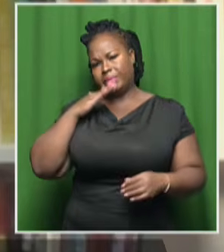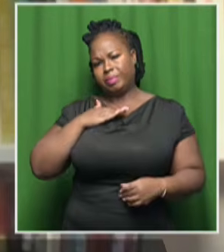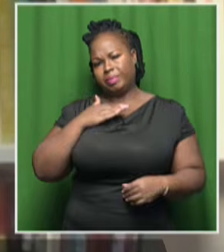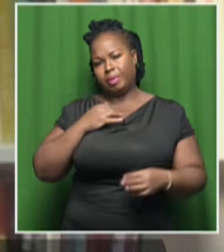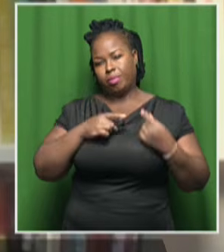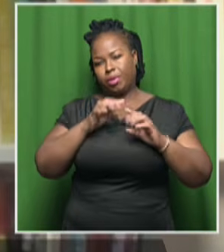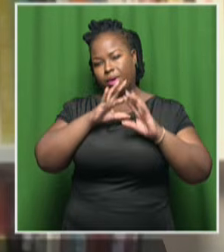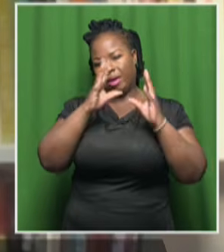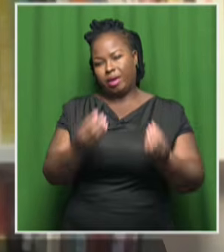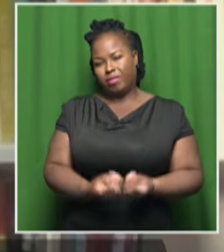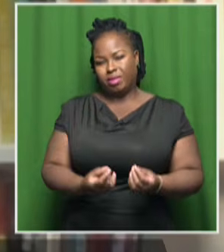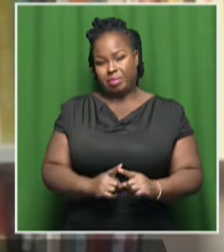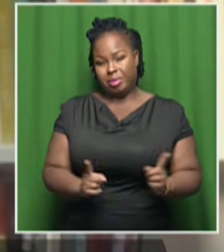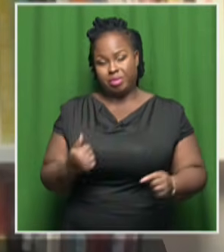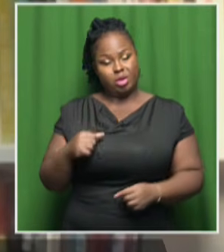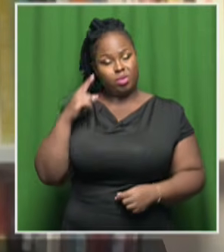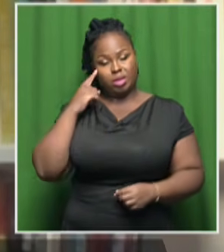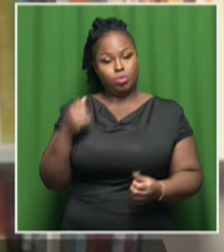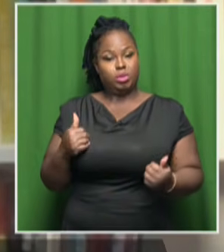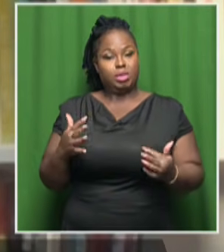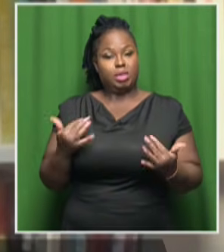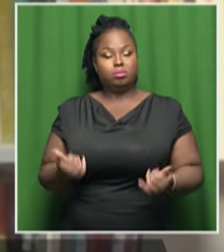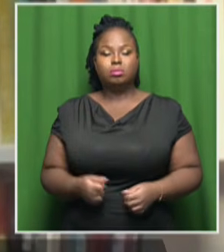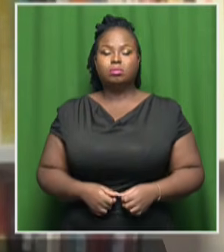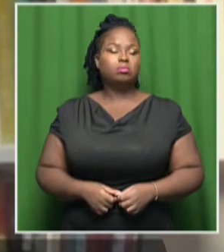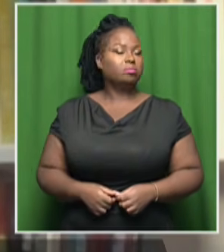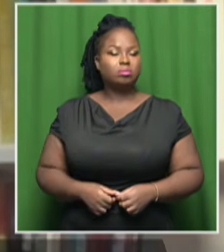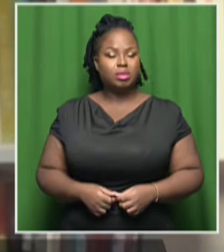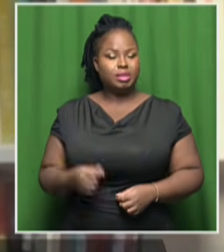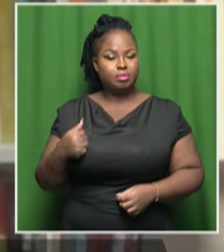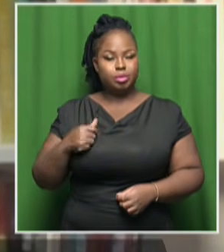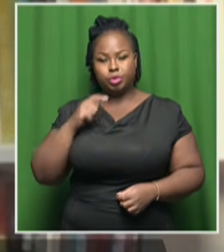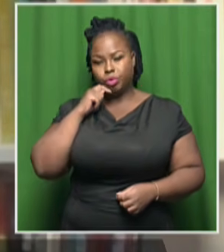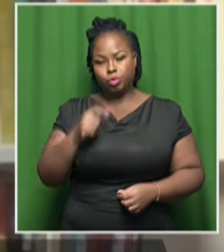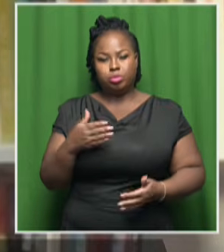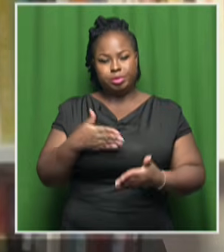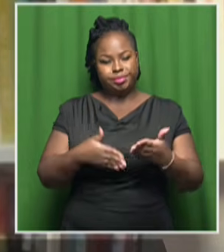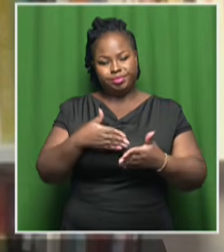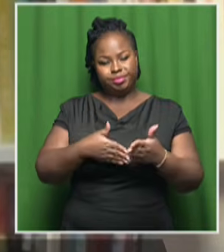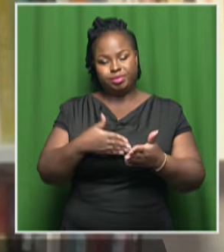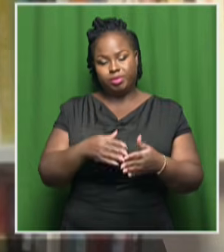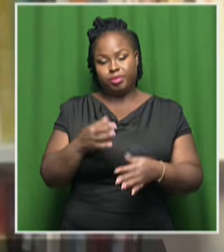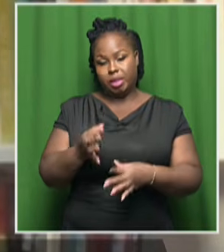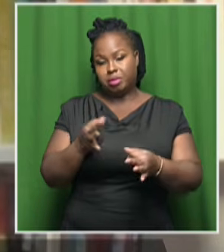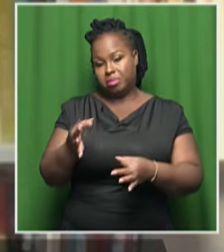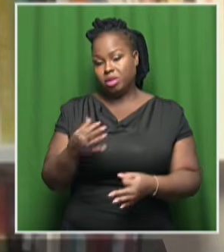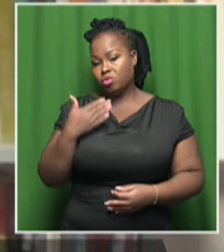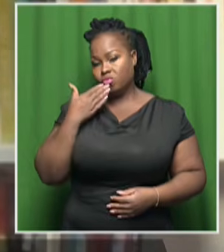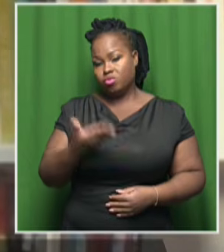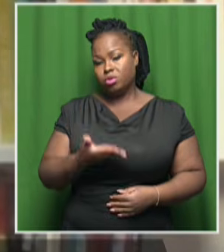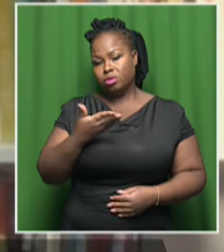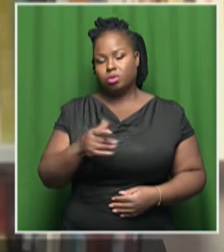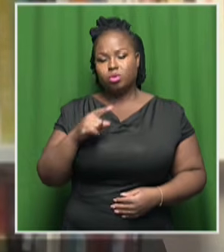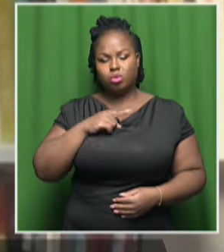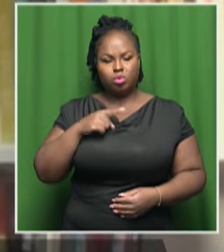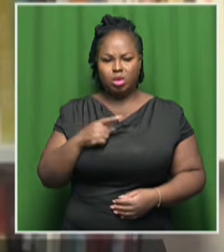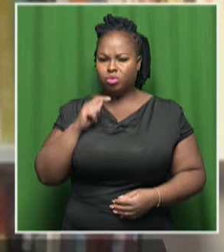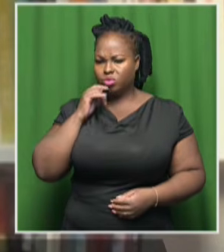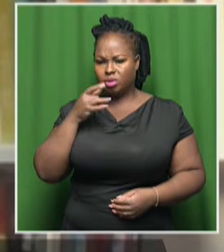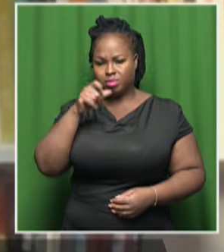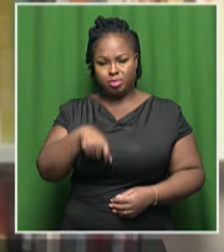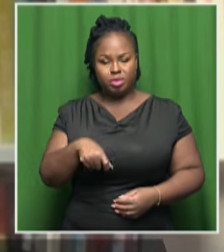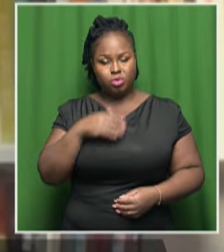So I don't think it's going to take off smoothly. If it's going to take off, I think there might be a hiccup on him explaining who he is, because, Leanne, for